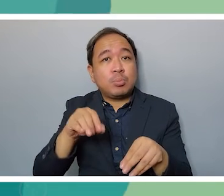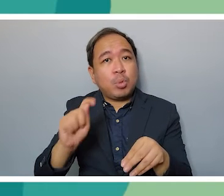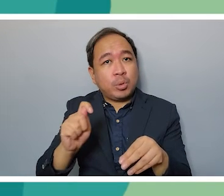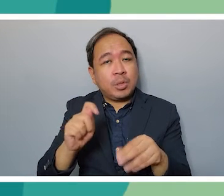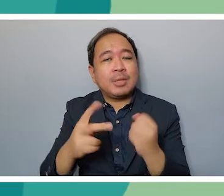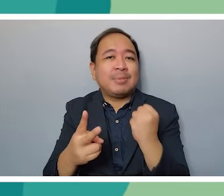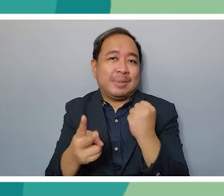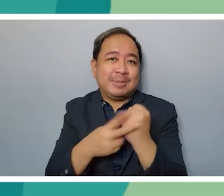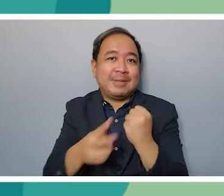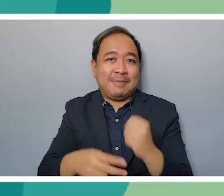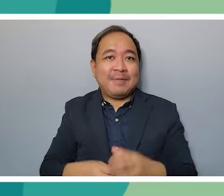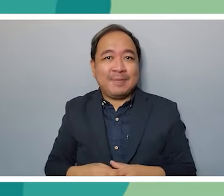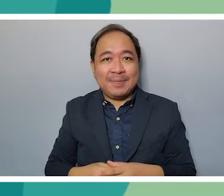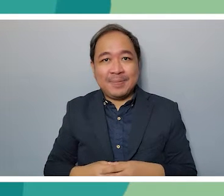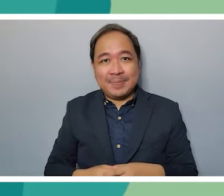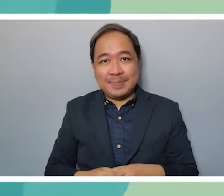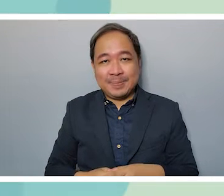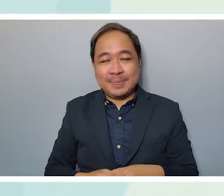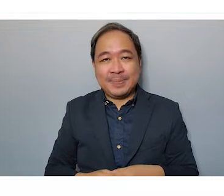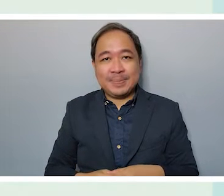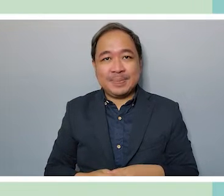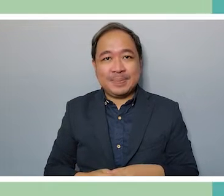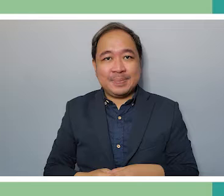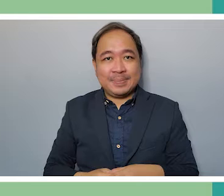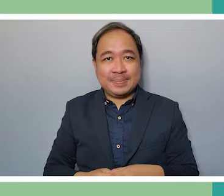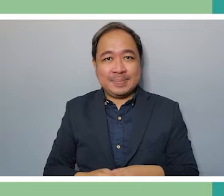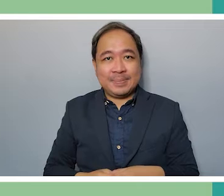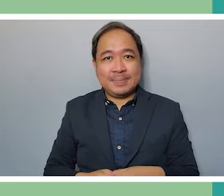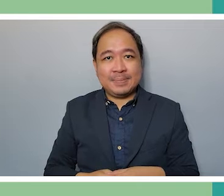value, click your desired save option.